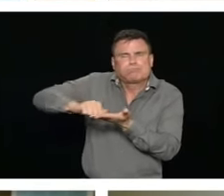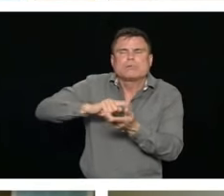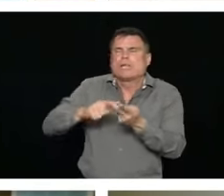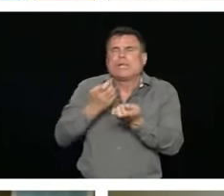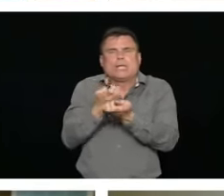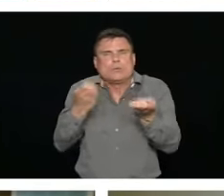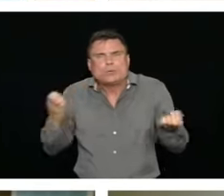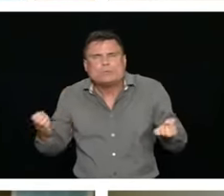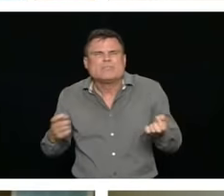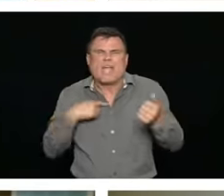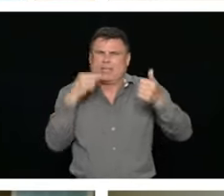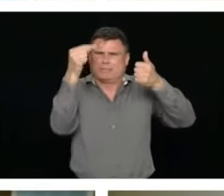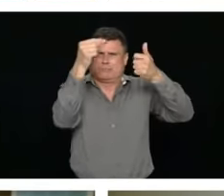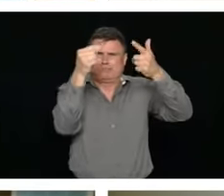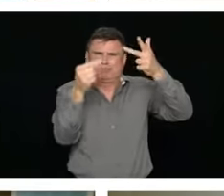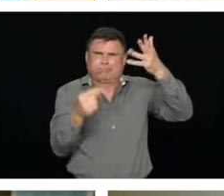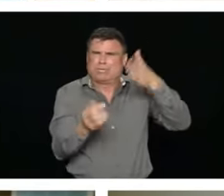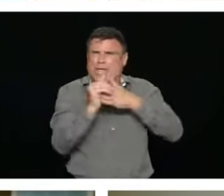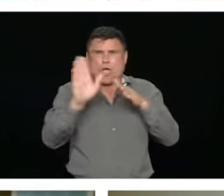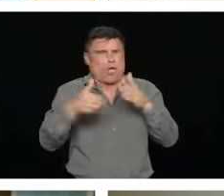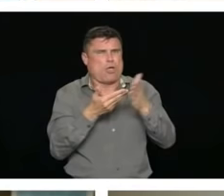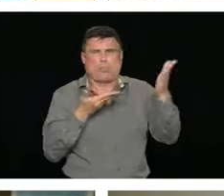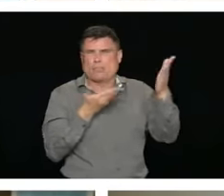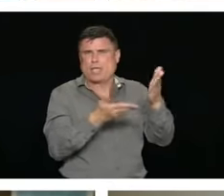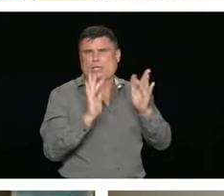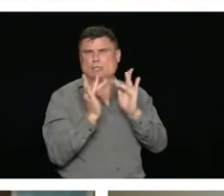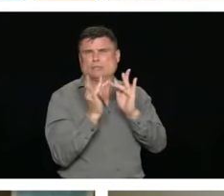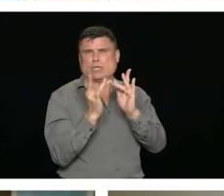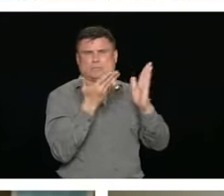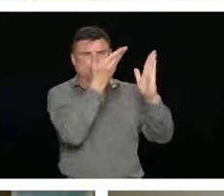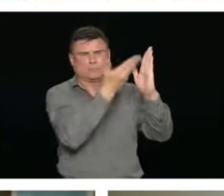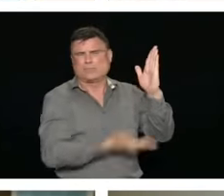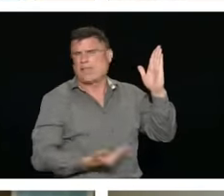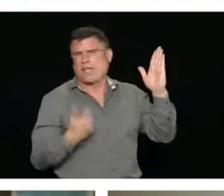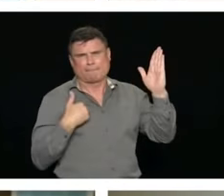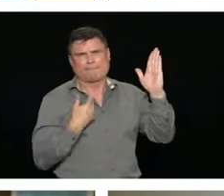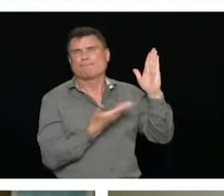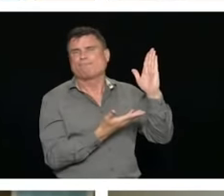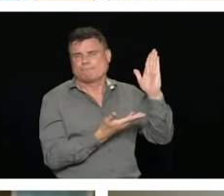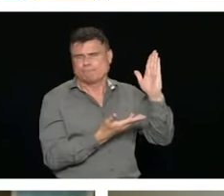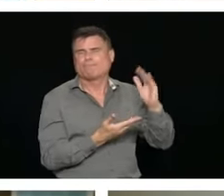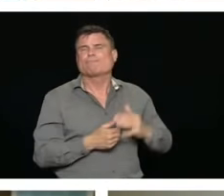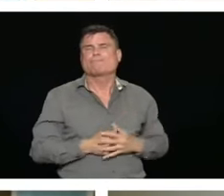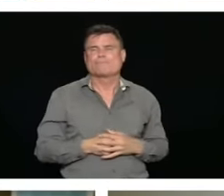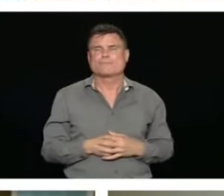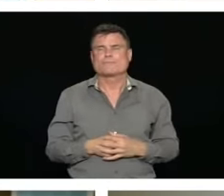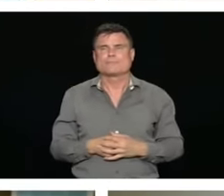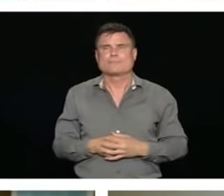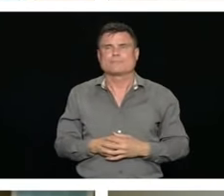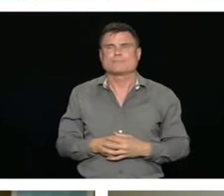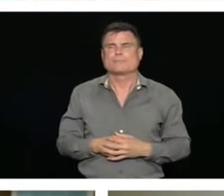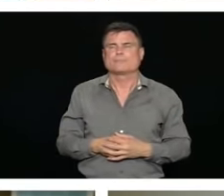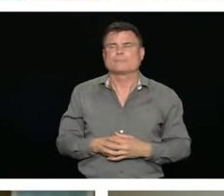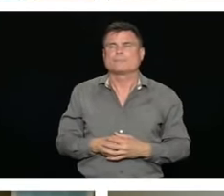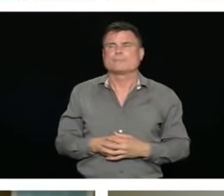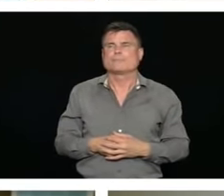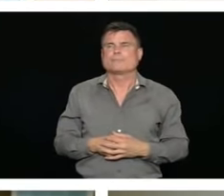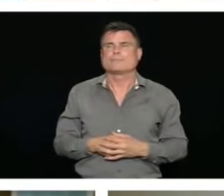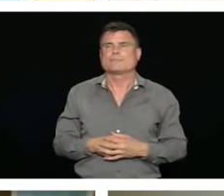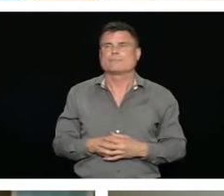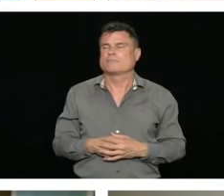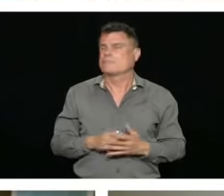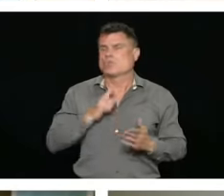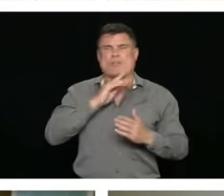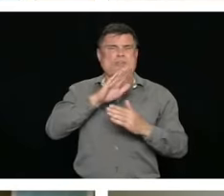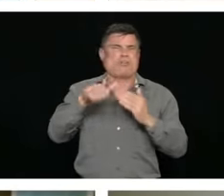yesterday. They're in the field. All of the employee groups, all of the members of the school community are working on the basis of those guidelines right